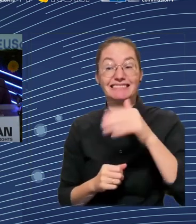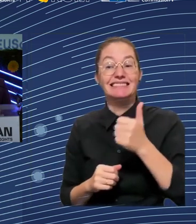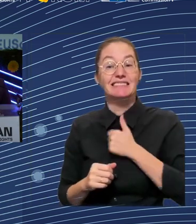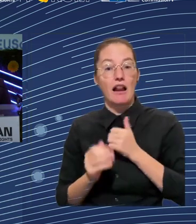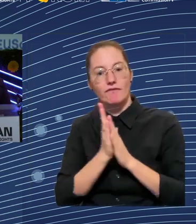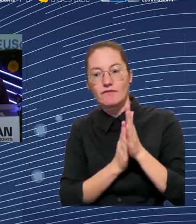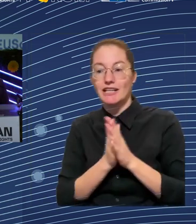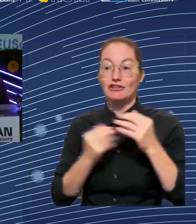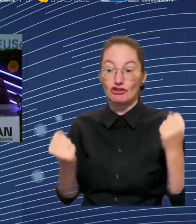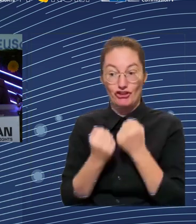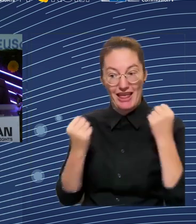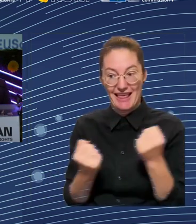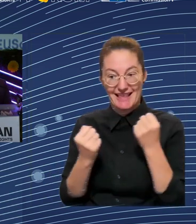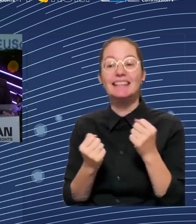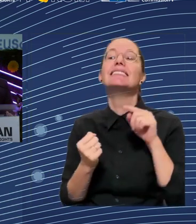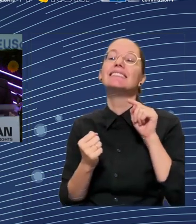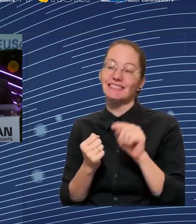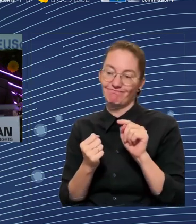into training programs.